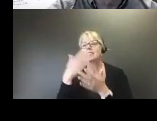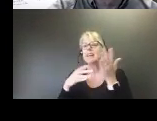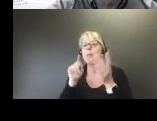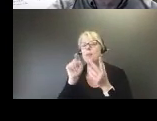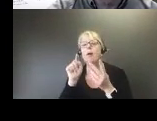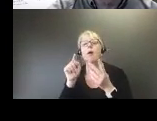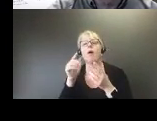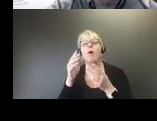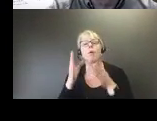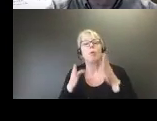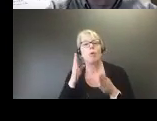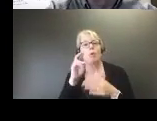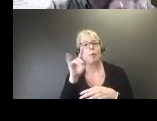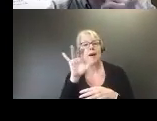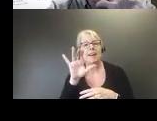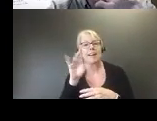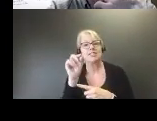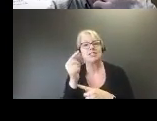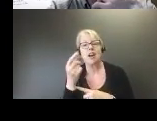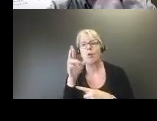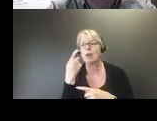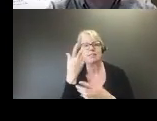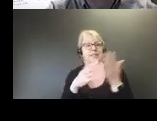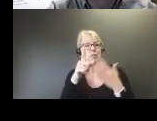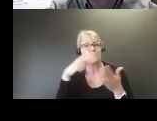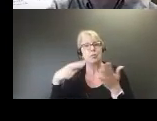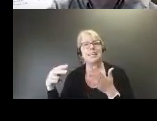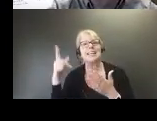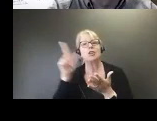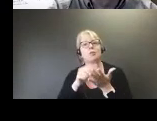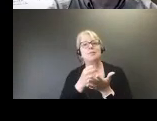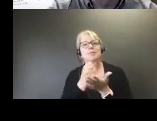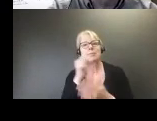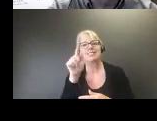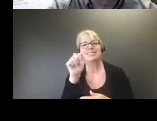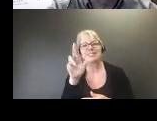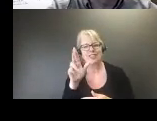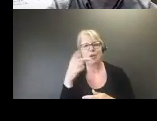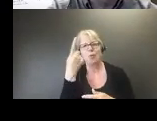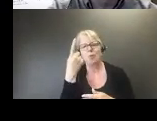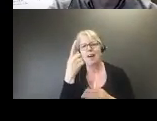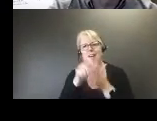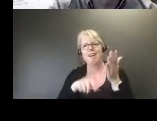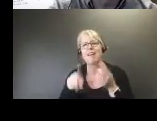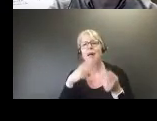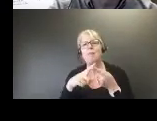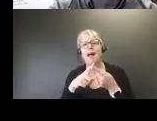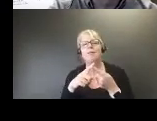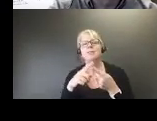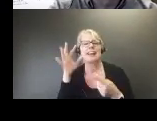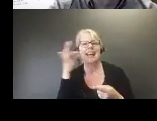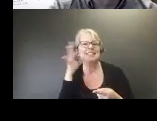dogs, or more recently, some of you may have read today in the Star an article about robotic cats, which have been